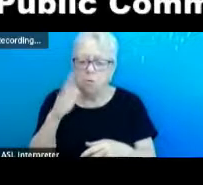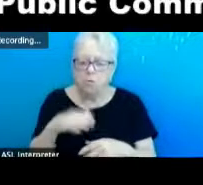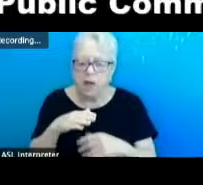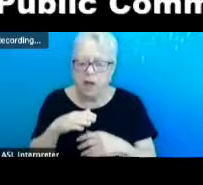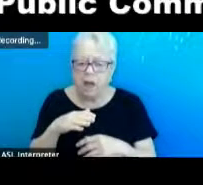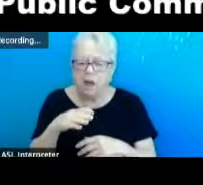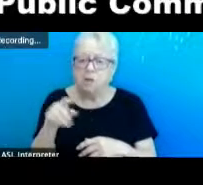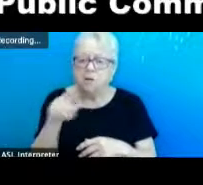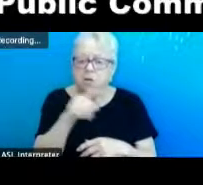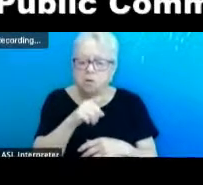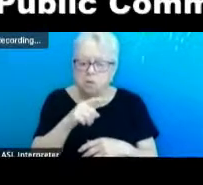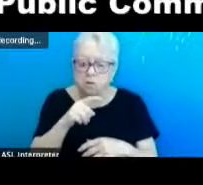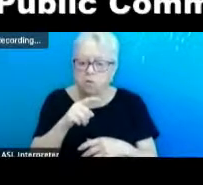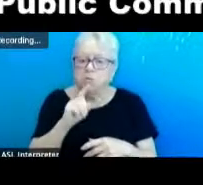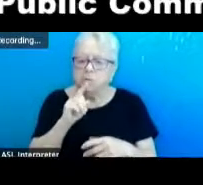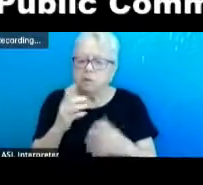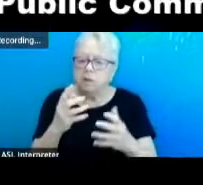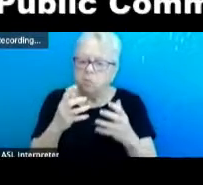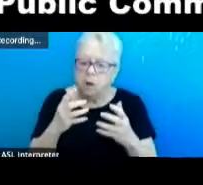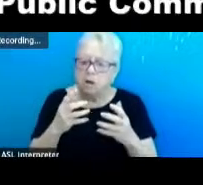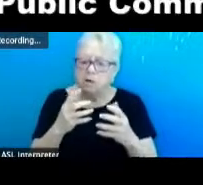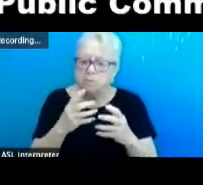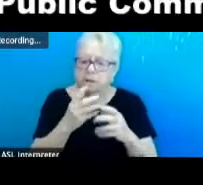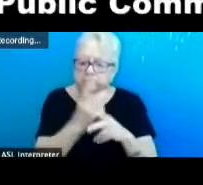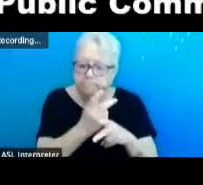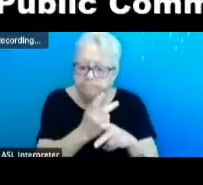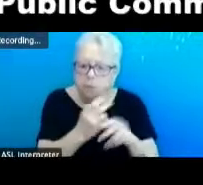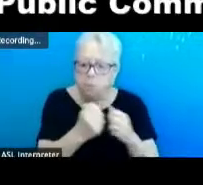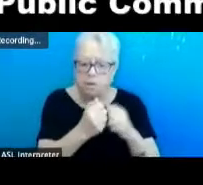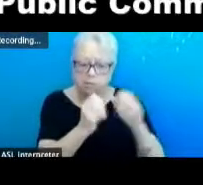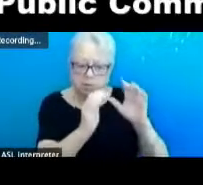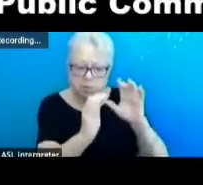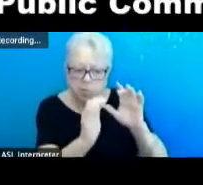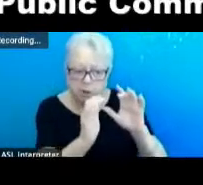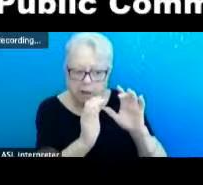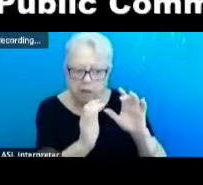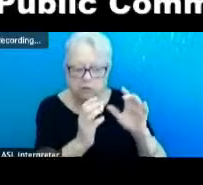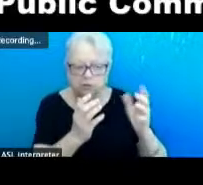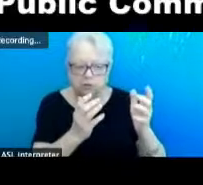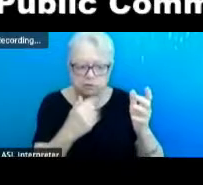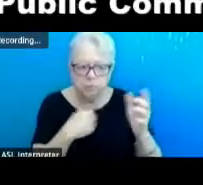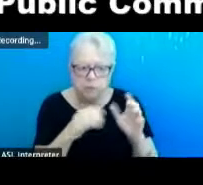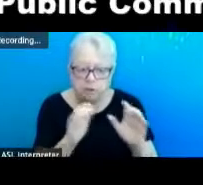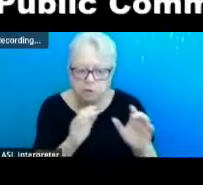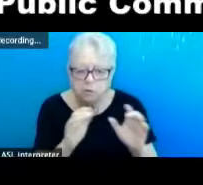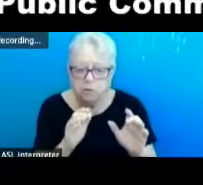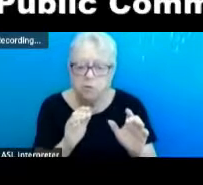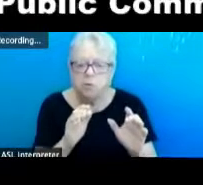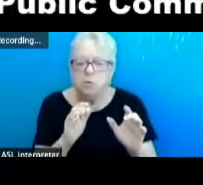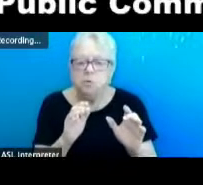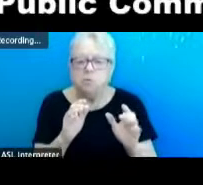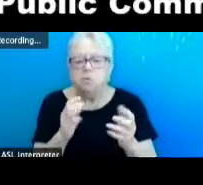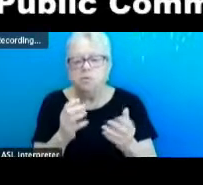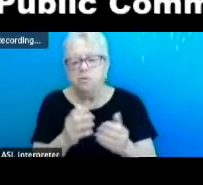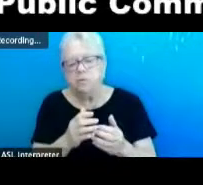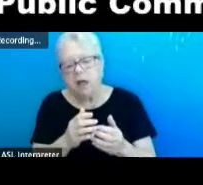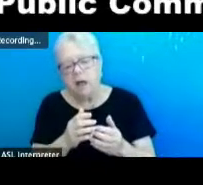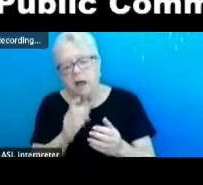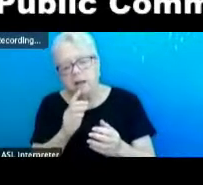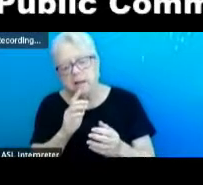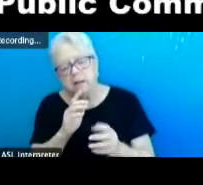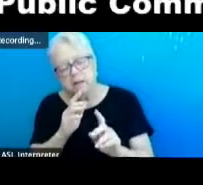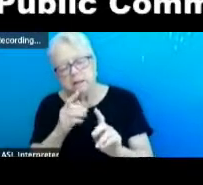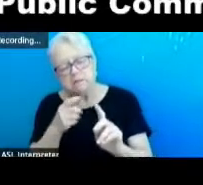be very efficient with the communications we make, that it's with particular and